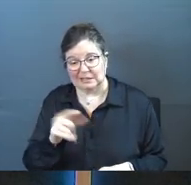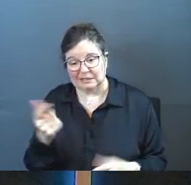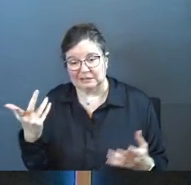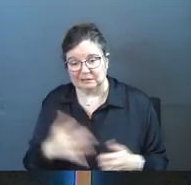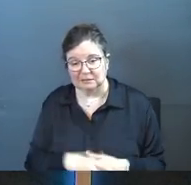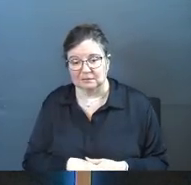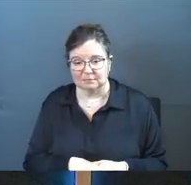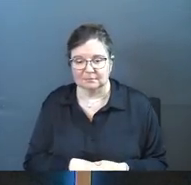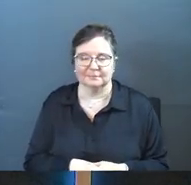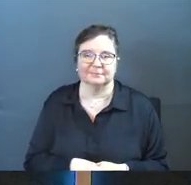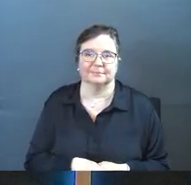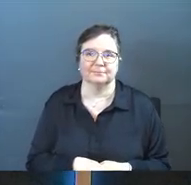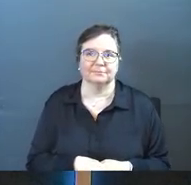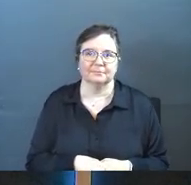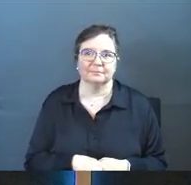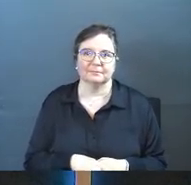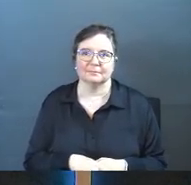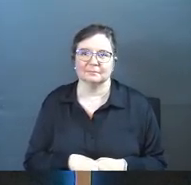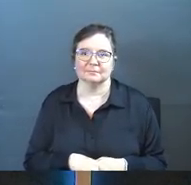it.